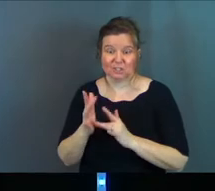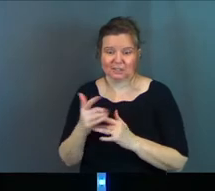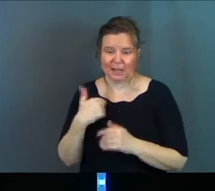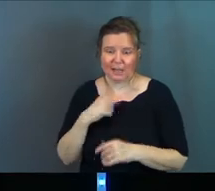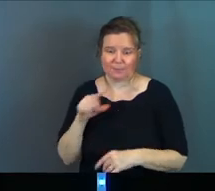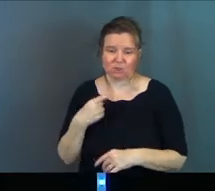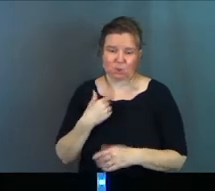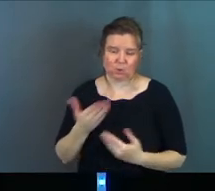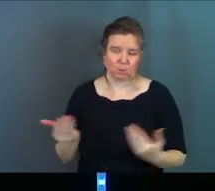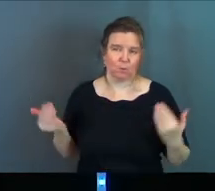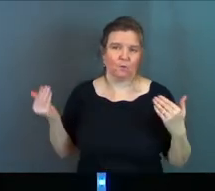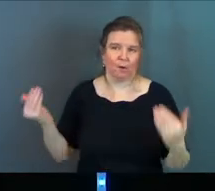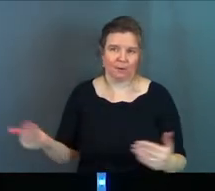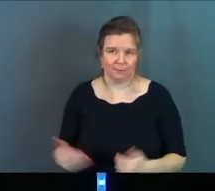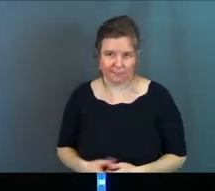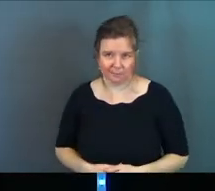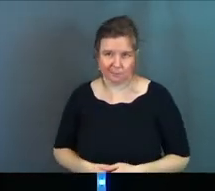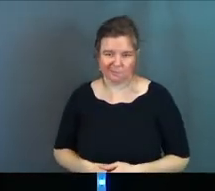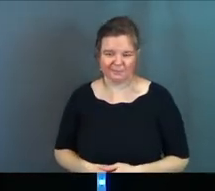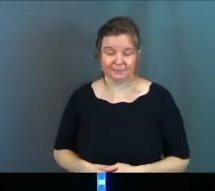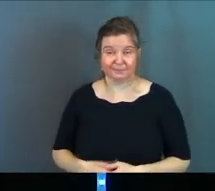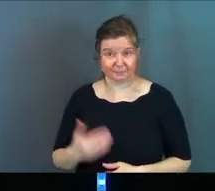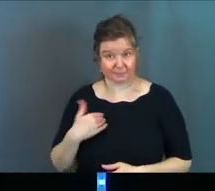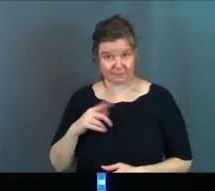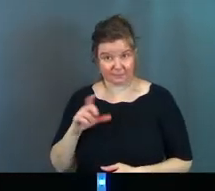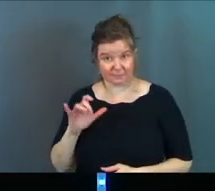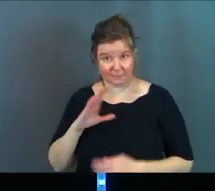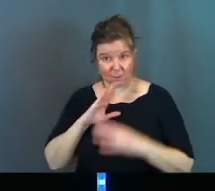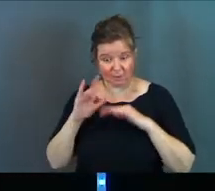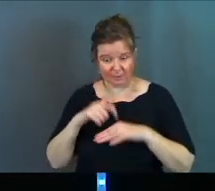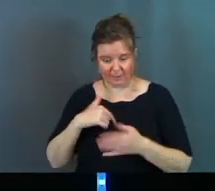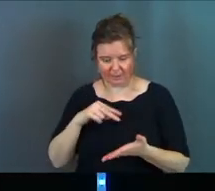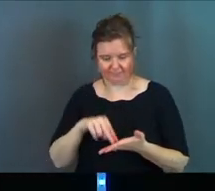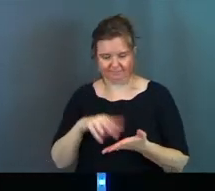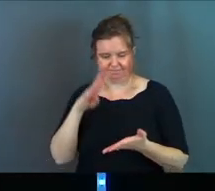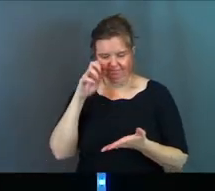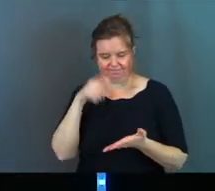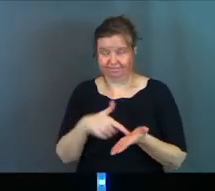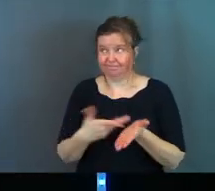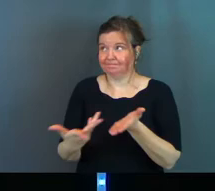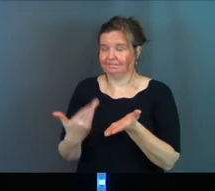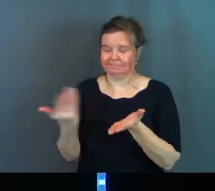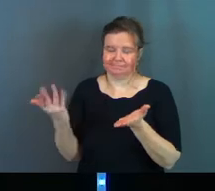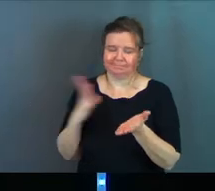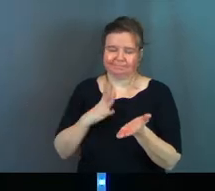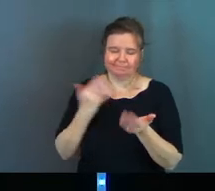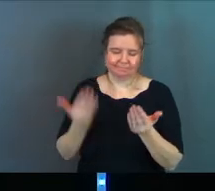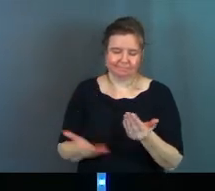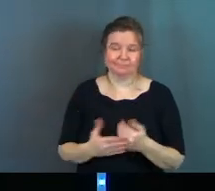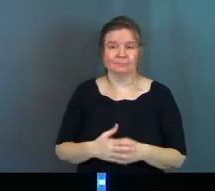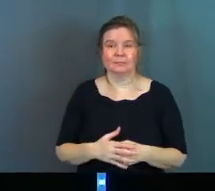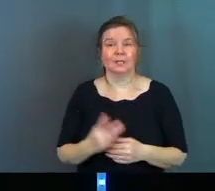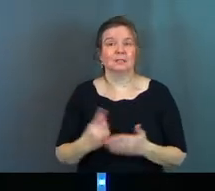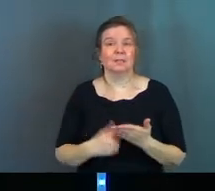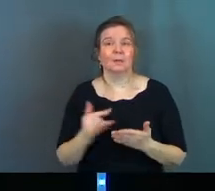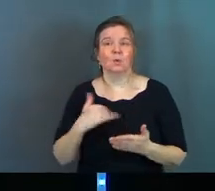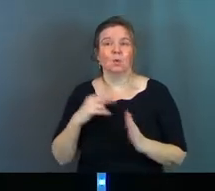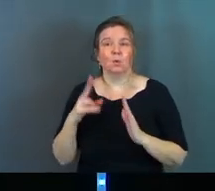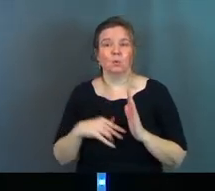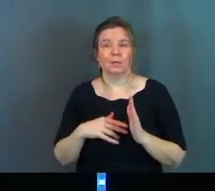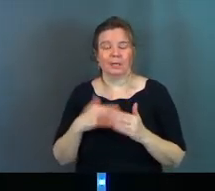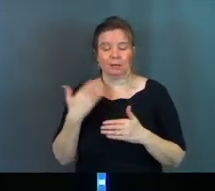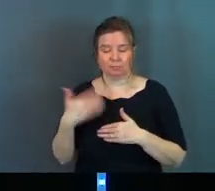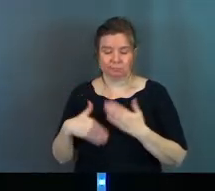Jesus, I'm just going to move on. You ever have a quiet time like that? It's okay, right? Sometimes, like, we're